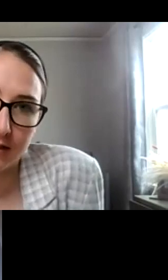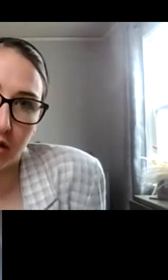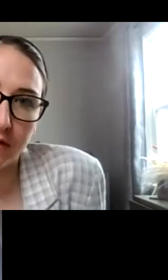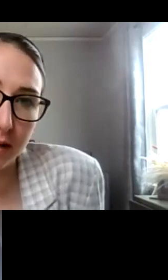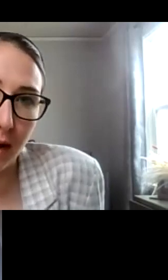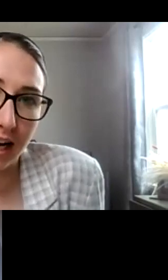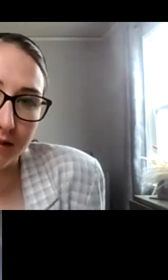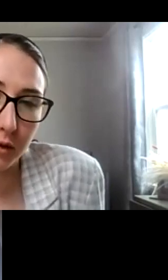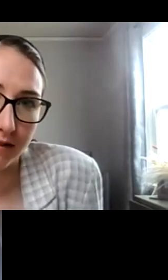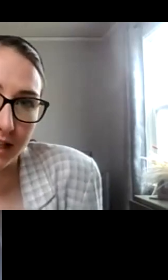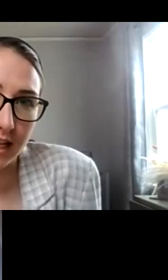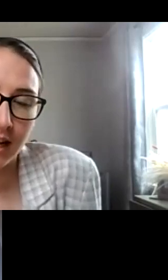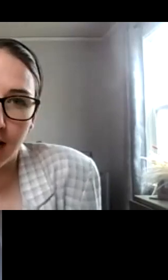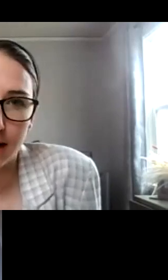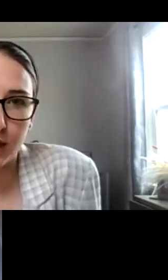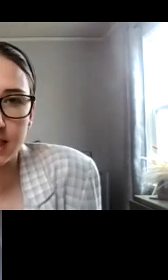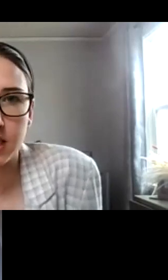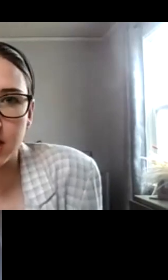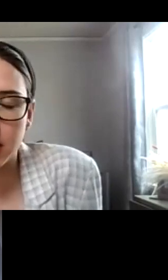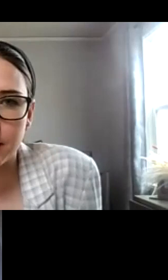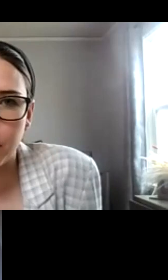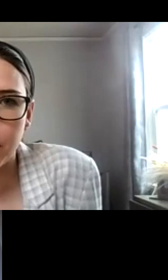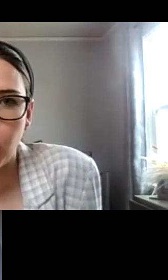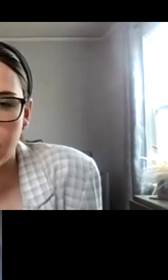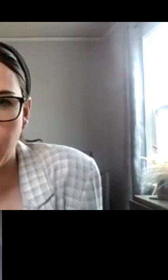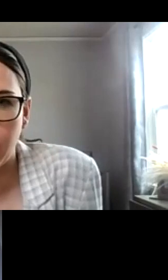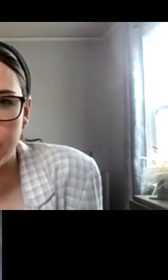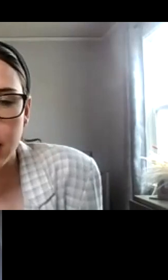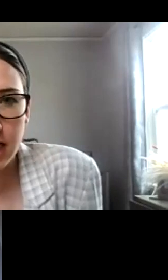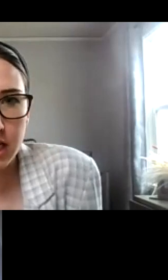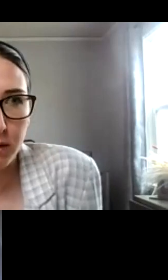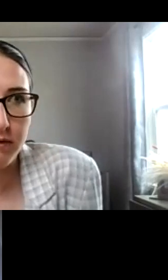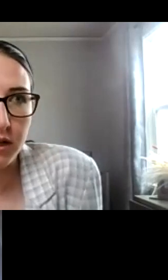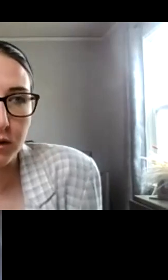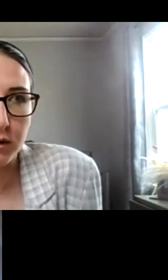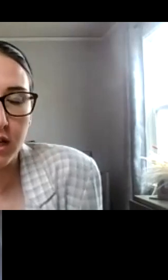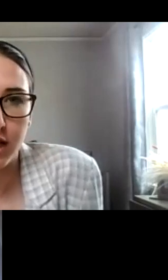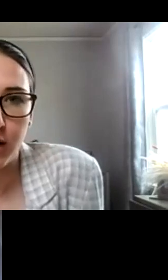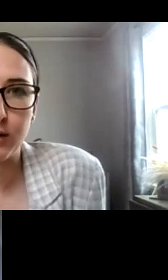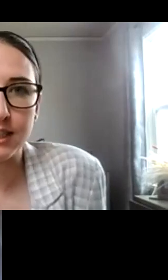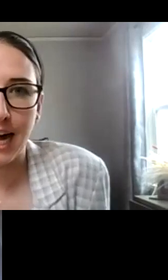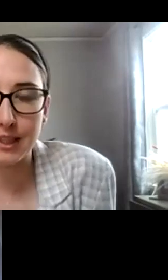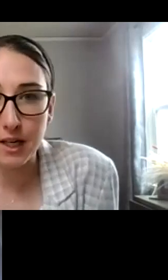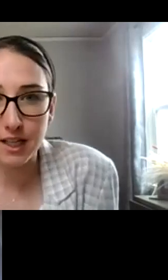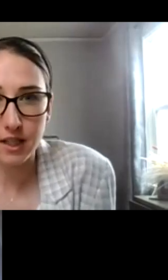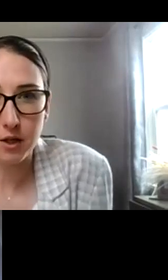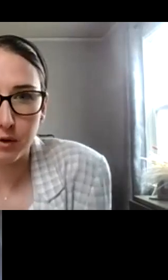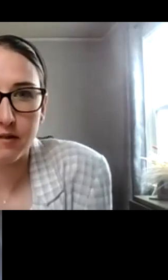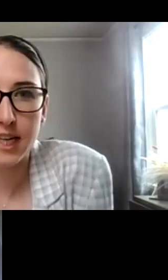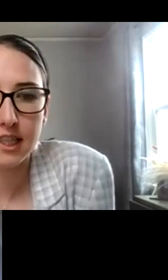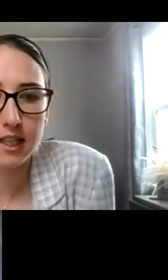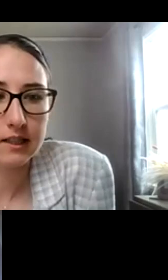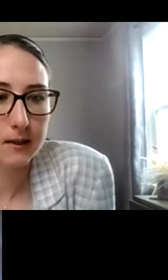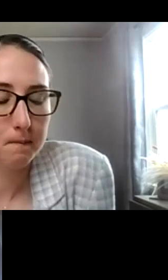welcome additional feedback. If you have any written suggestions, we would be more than welcome to review those as we continue